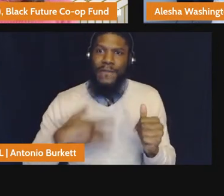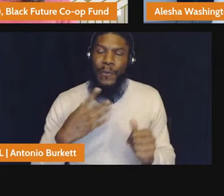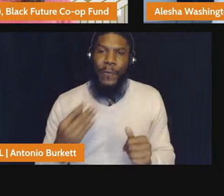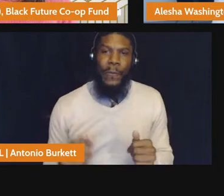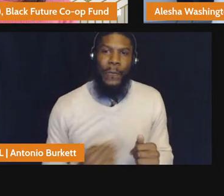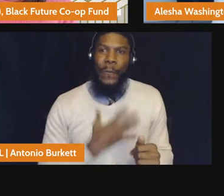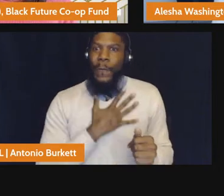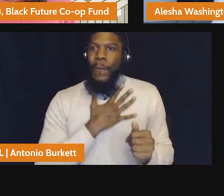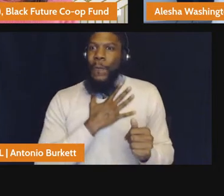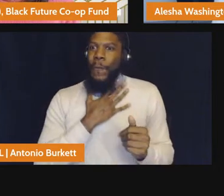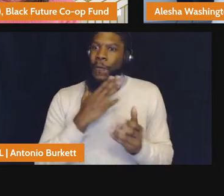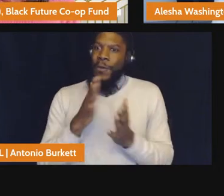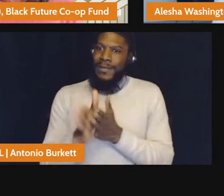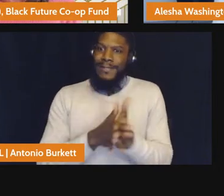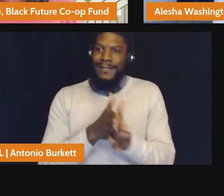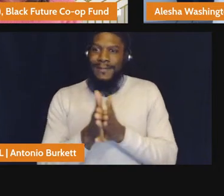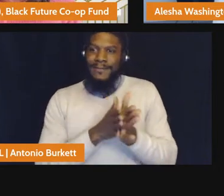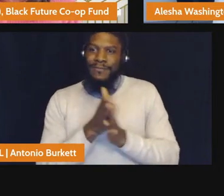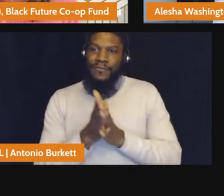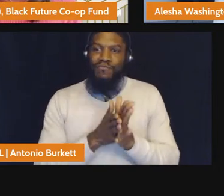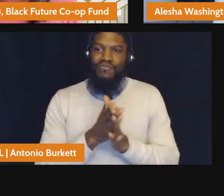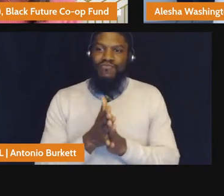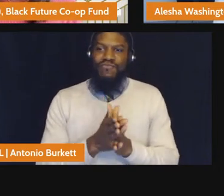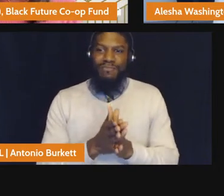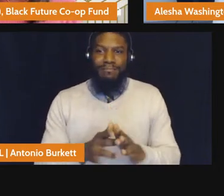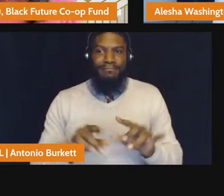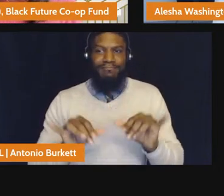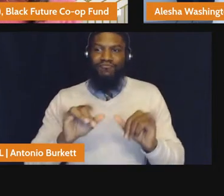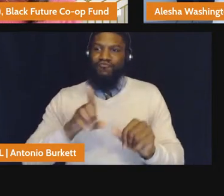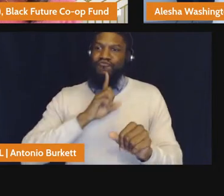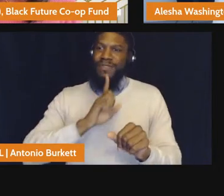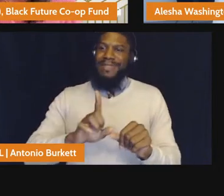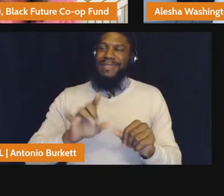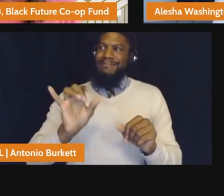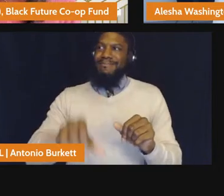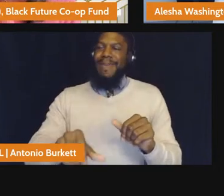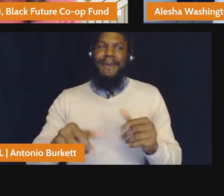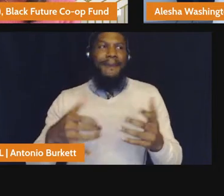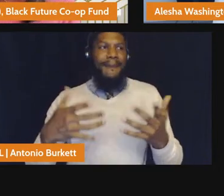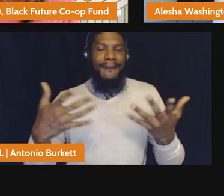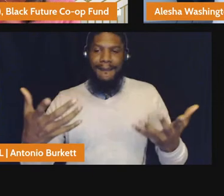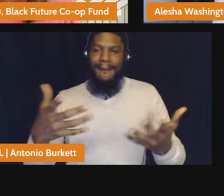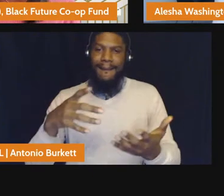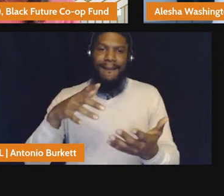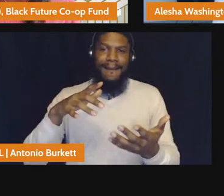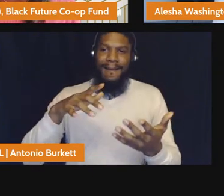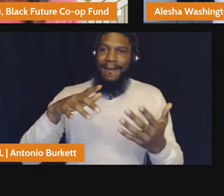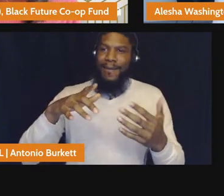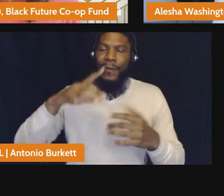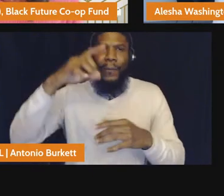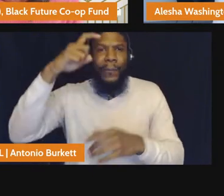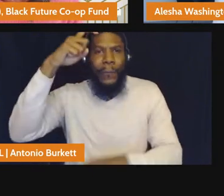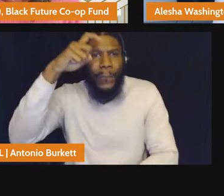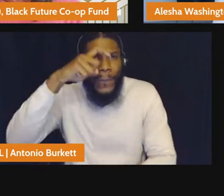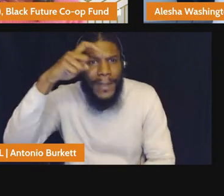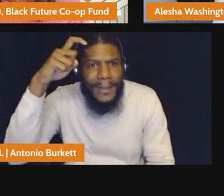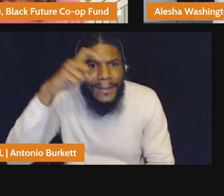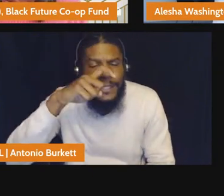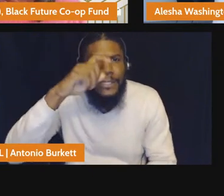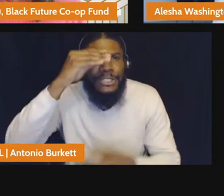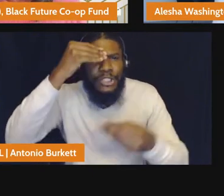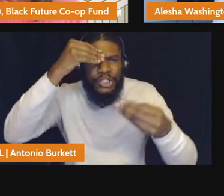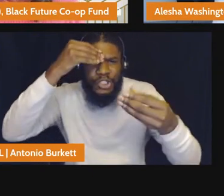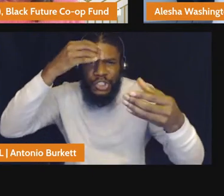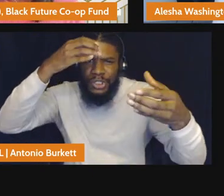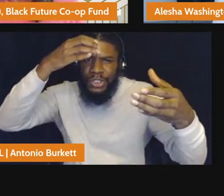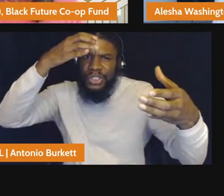I hope you feel just the high amount, the dense quantity of wisdom of